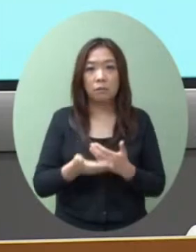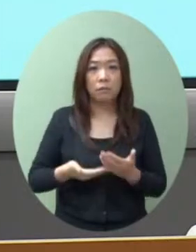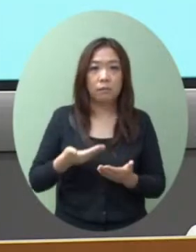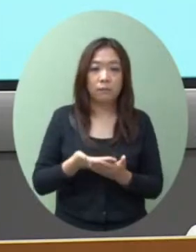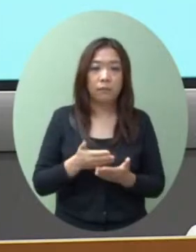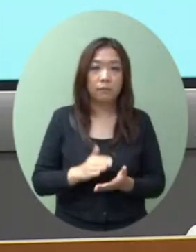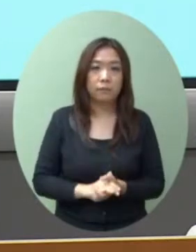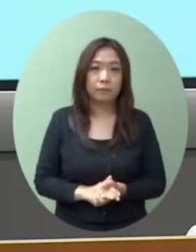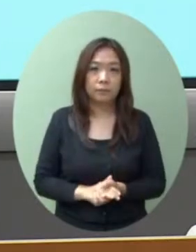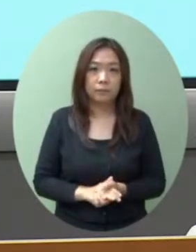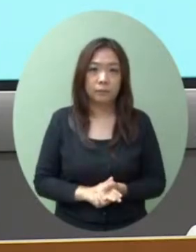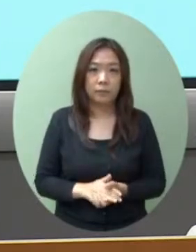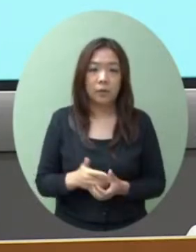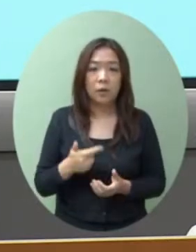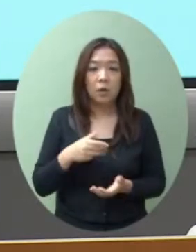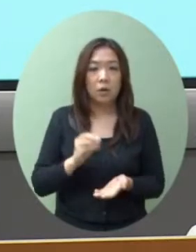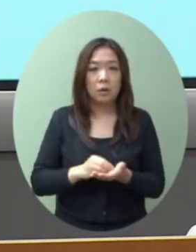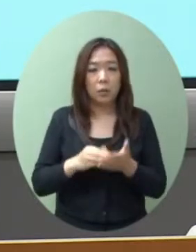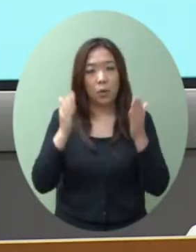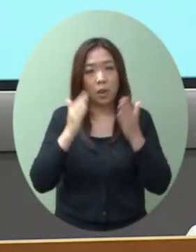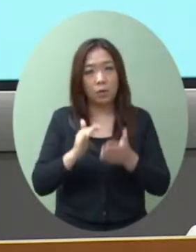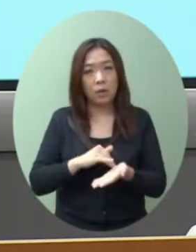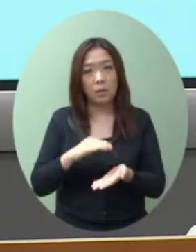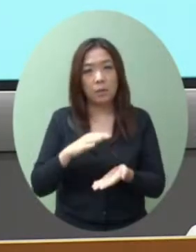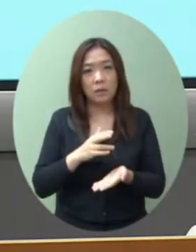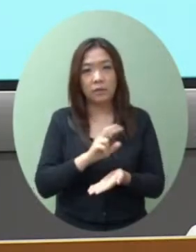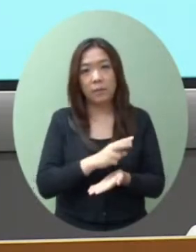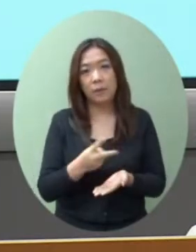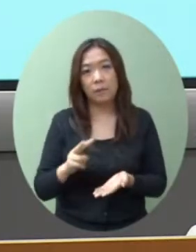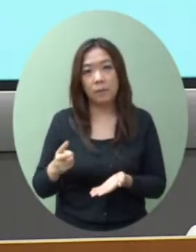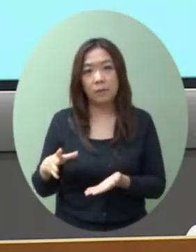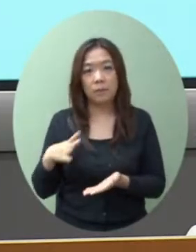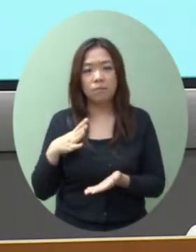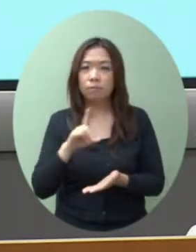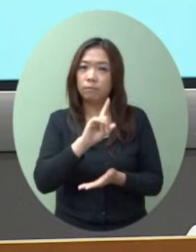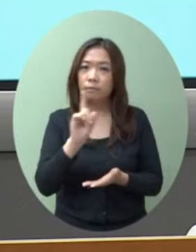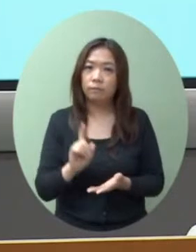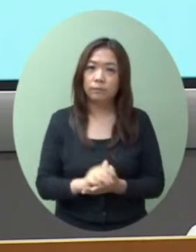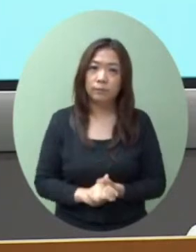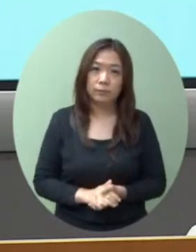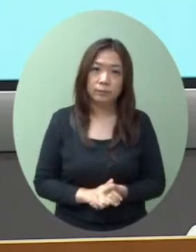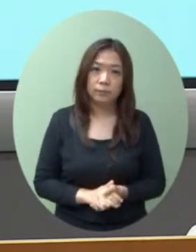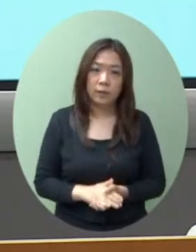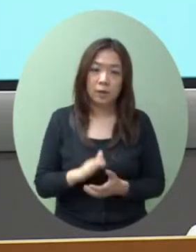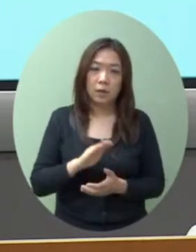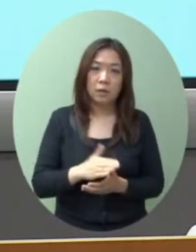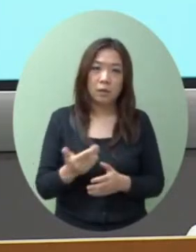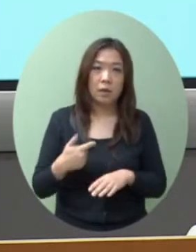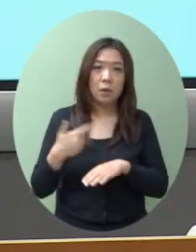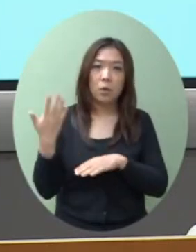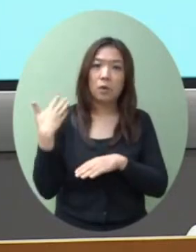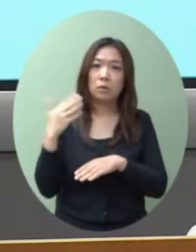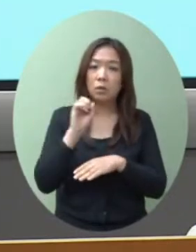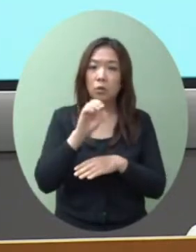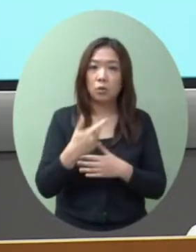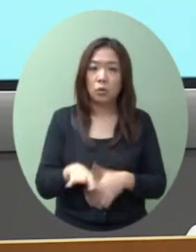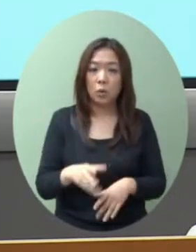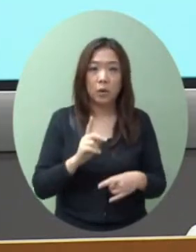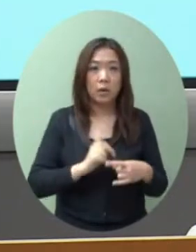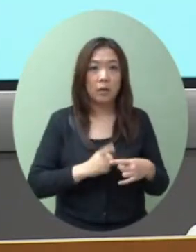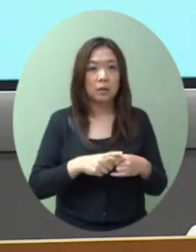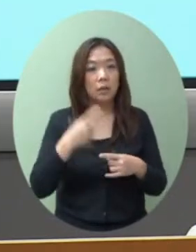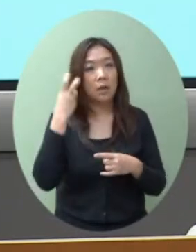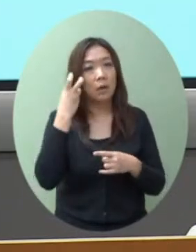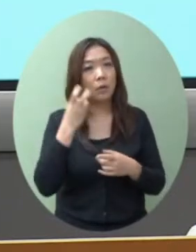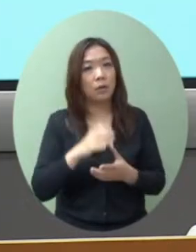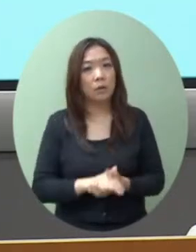and economic activities can return to normal. So we will pay